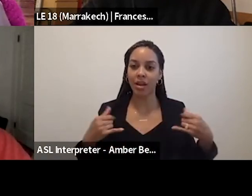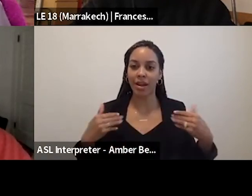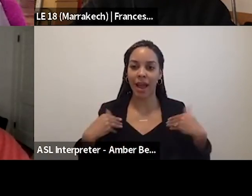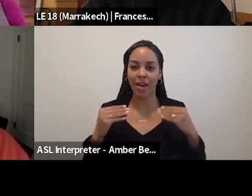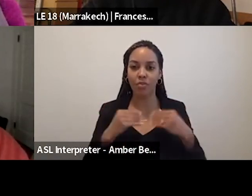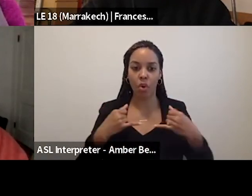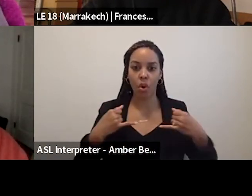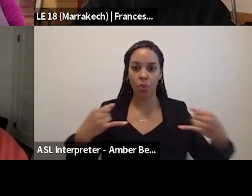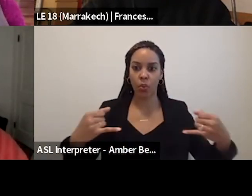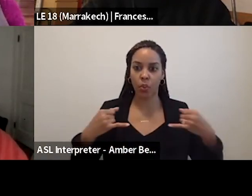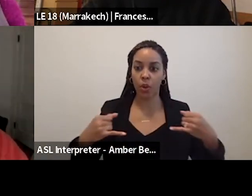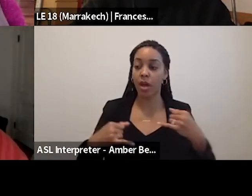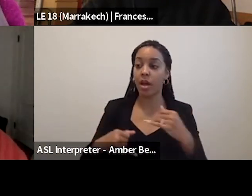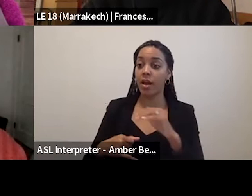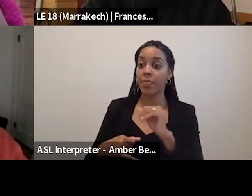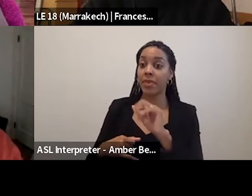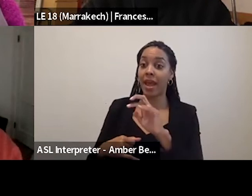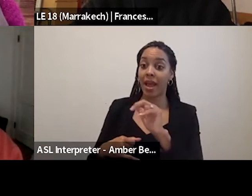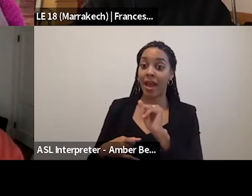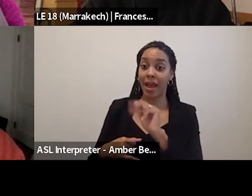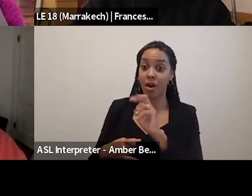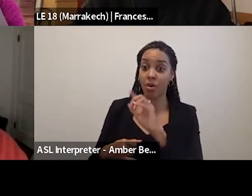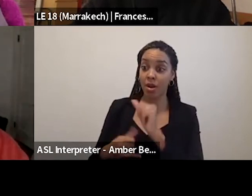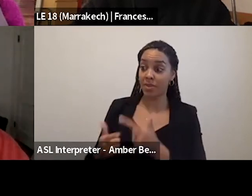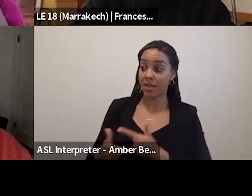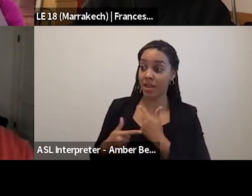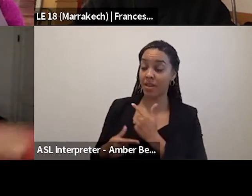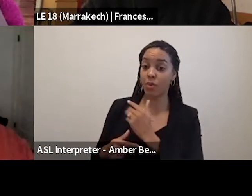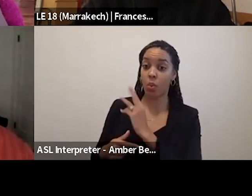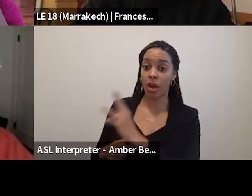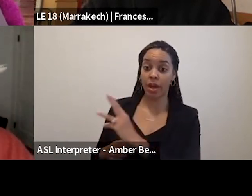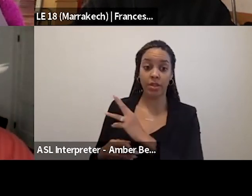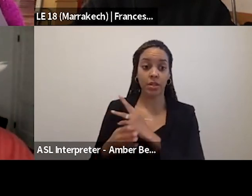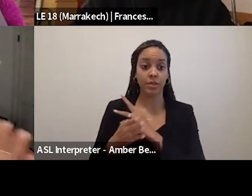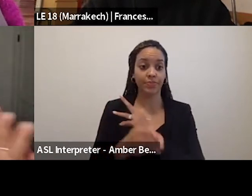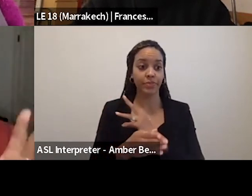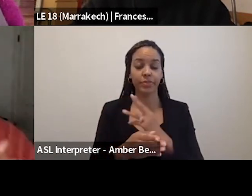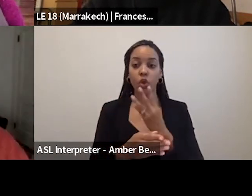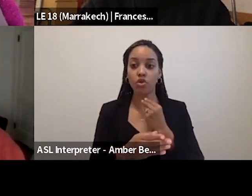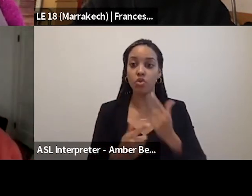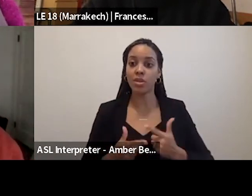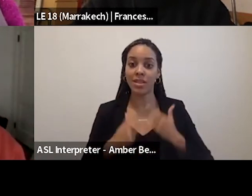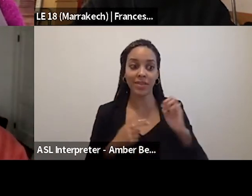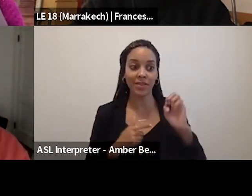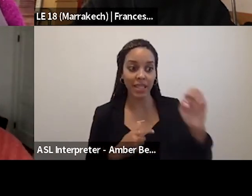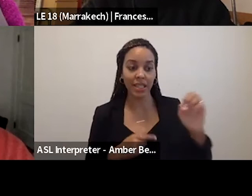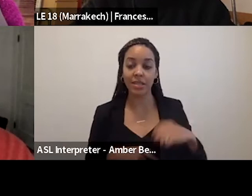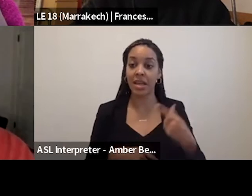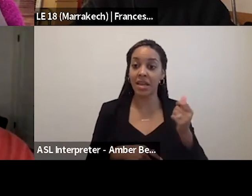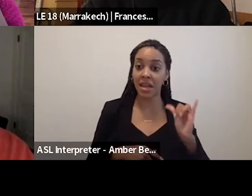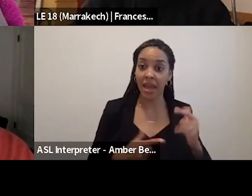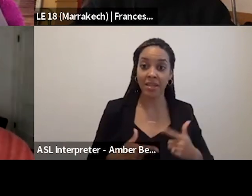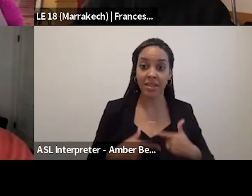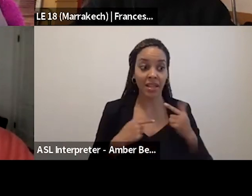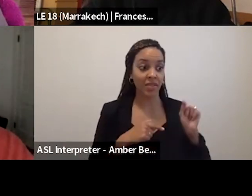Arabs live on the west side, the Jews live on the east side, lesbians live on the east side, gay men live on the west side. So the